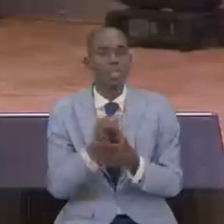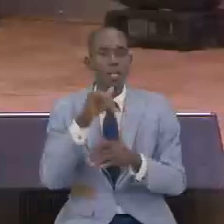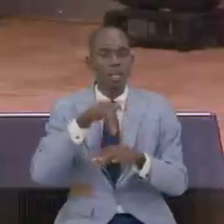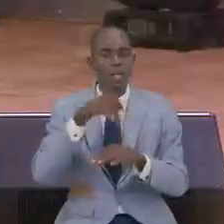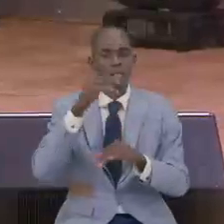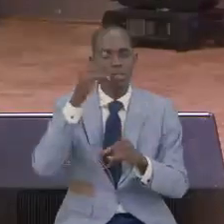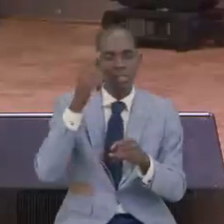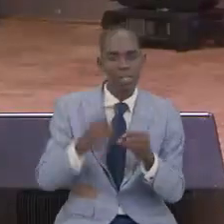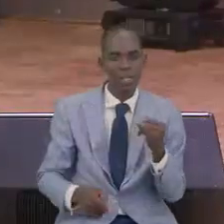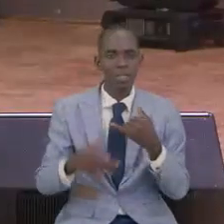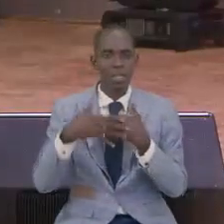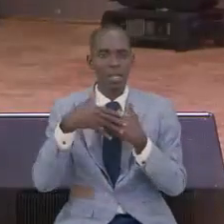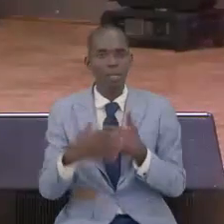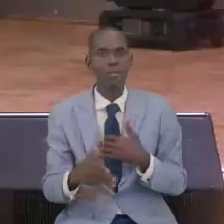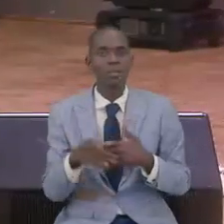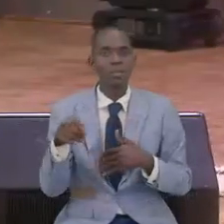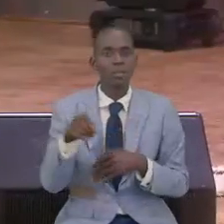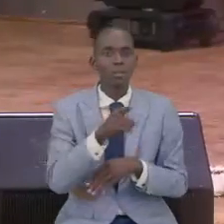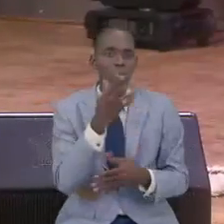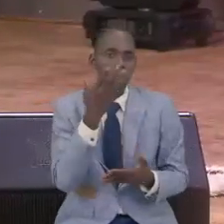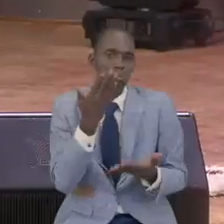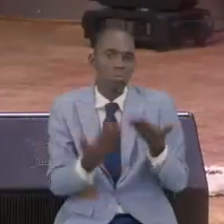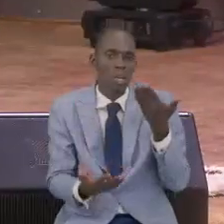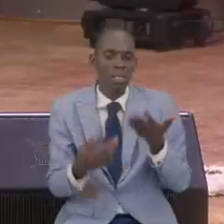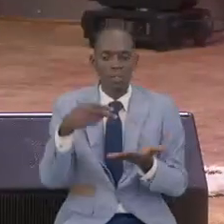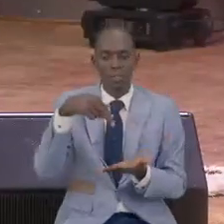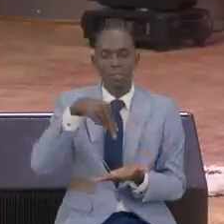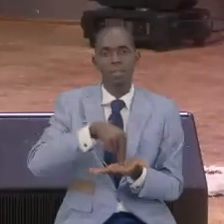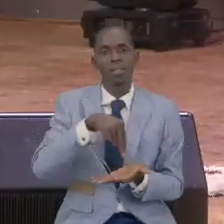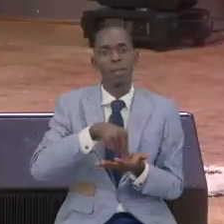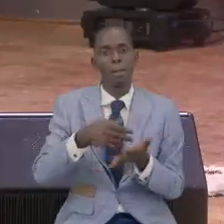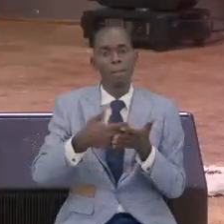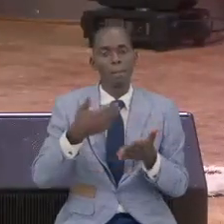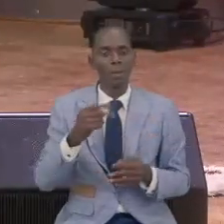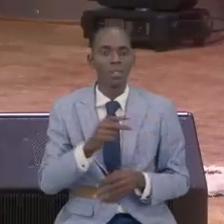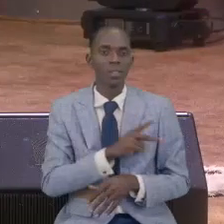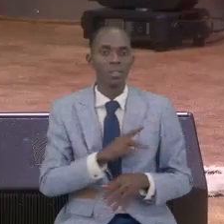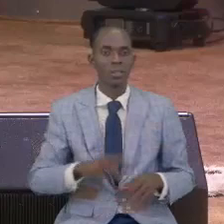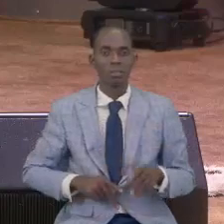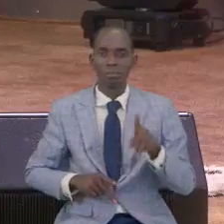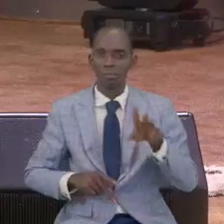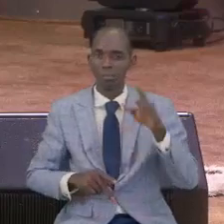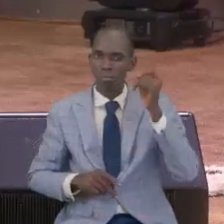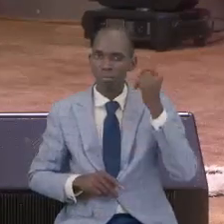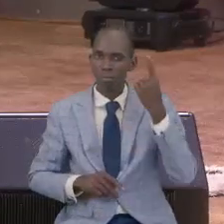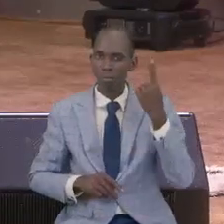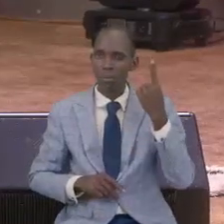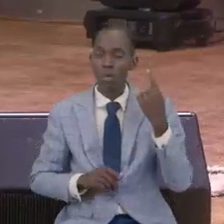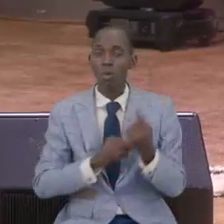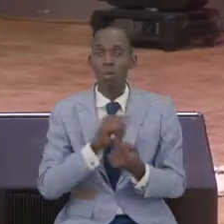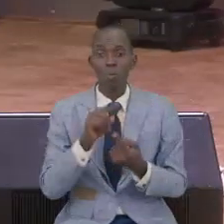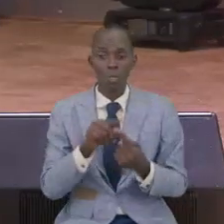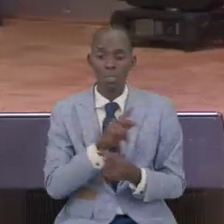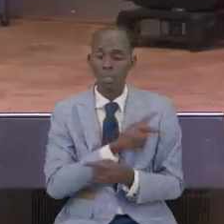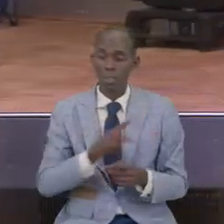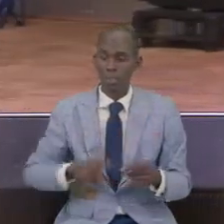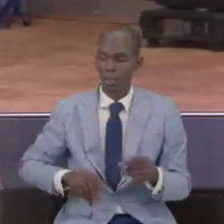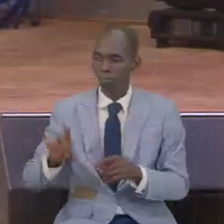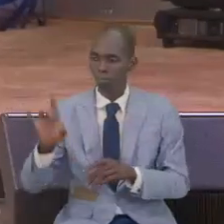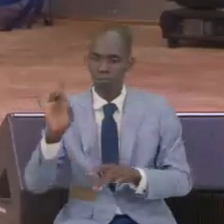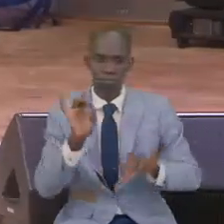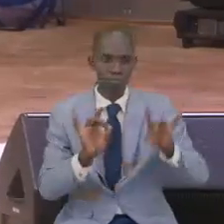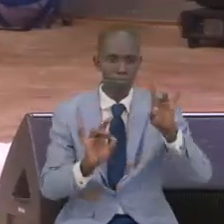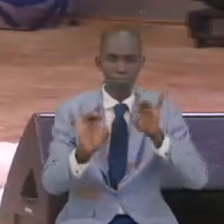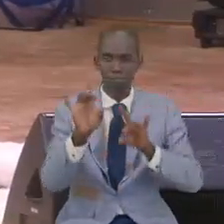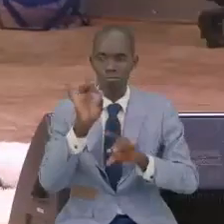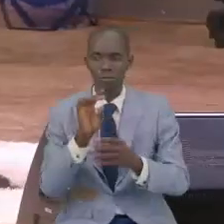end thereof, they might stand before the king. Understand, when they chose them, when they selected